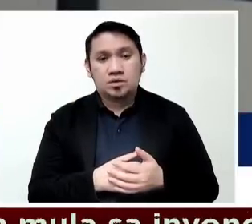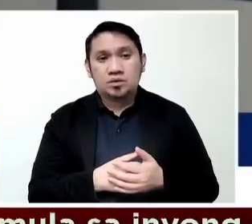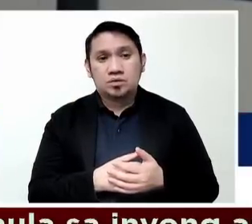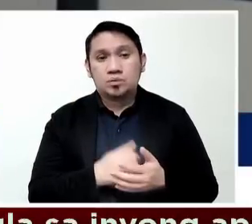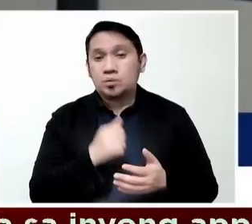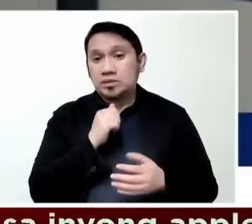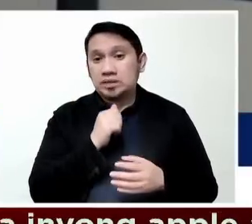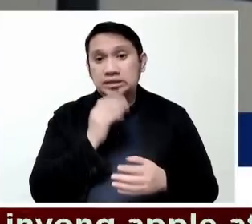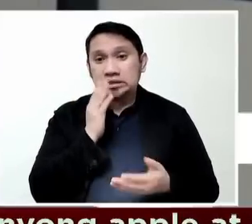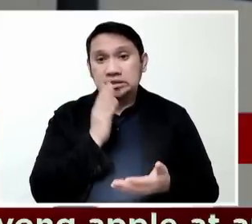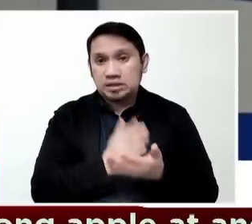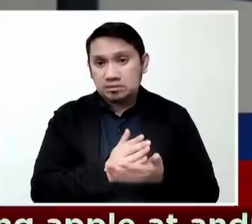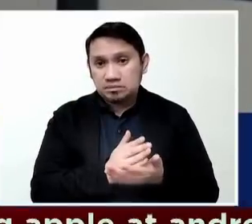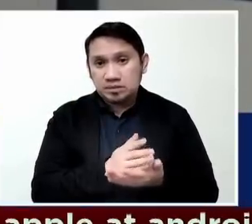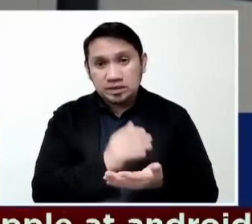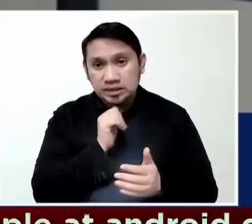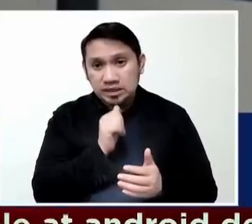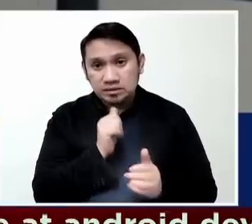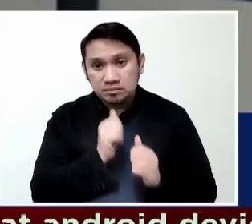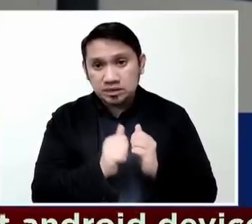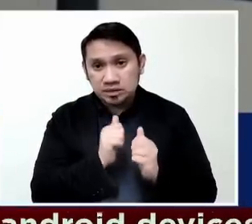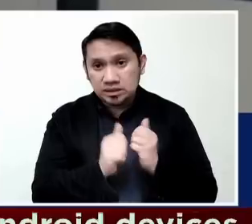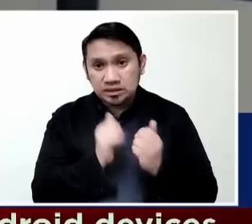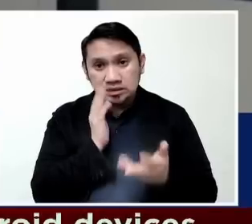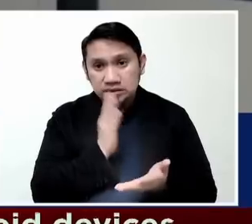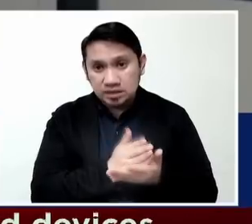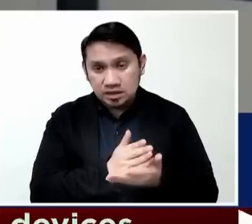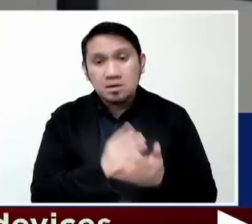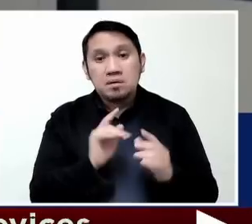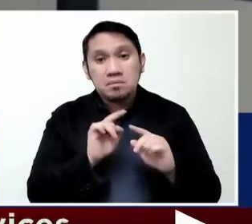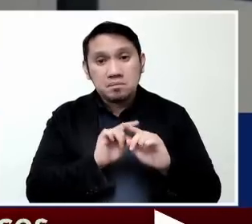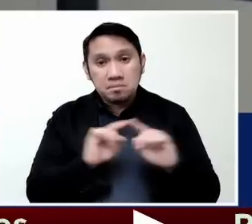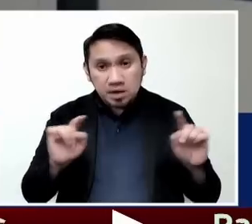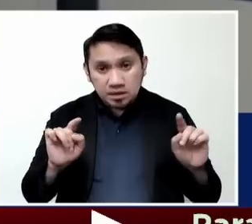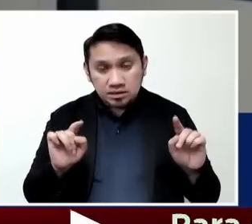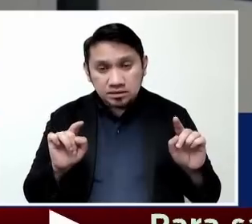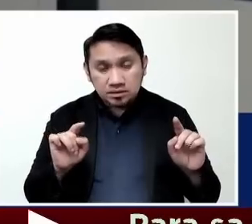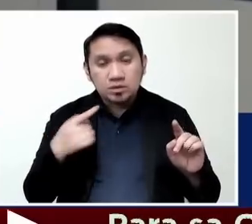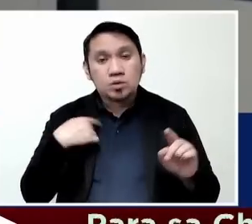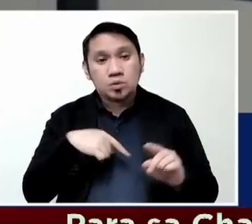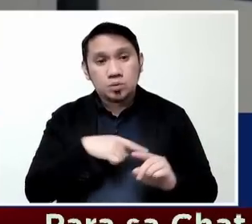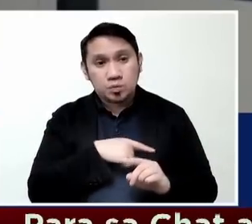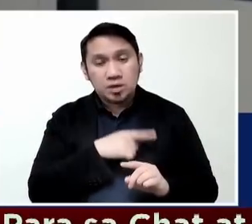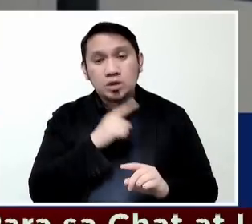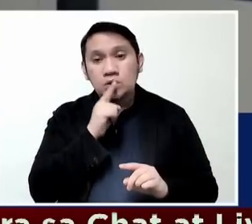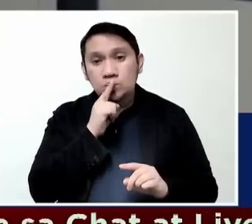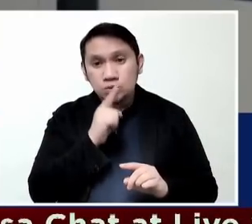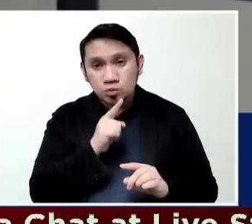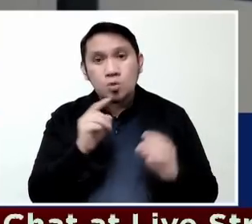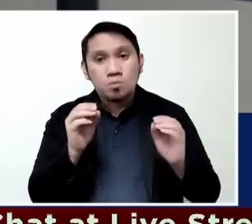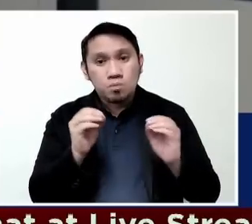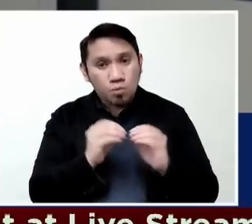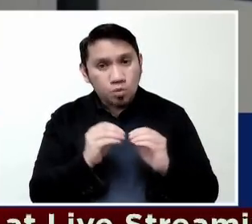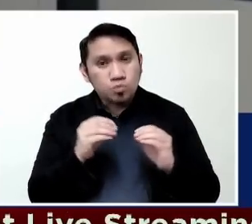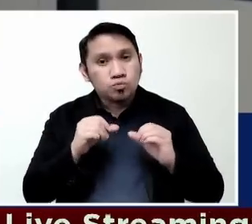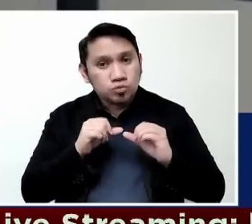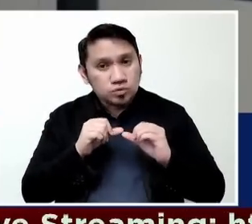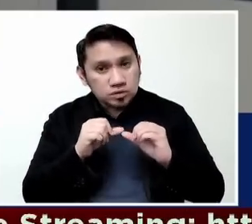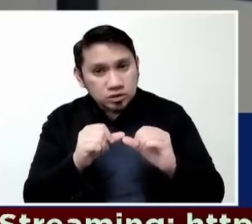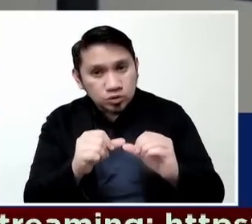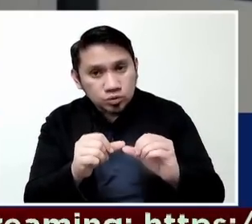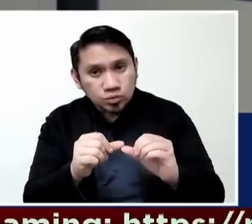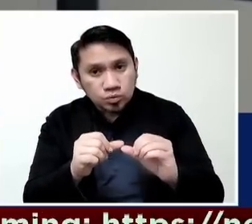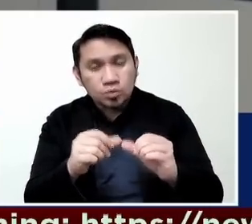not what this means. It means we ensure that everything we're doing for COVID becomes more sustainable, that we focus